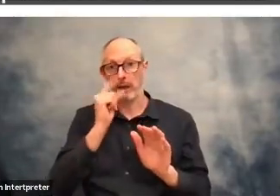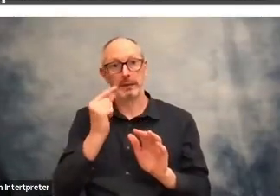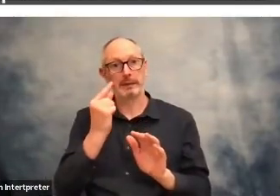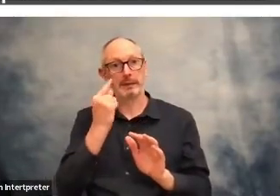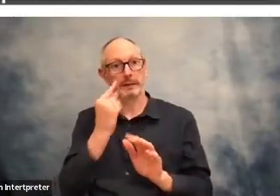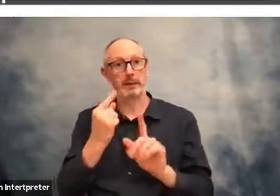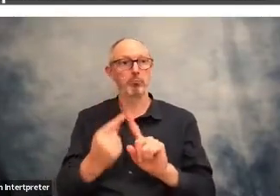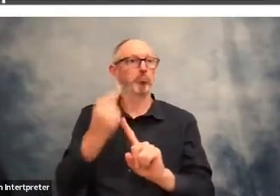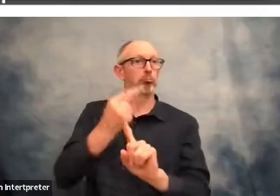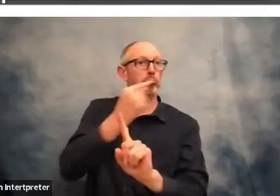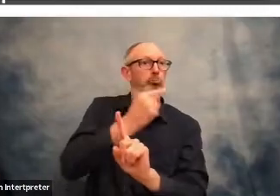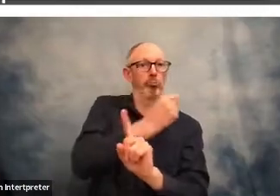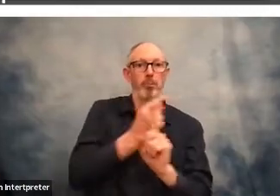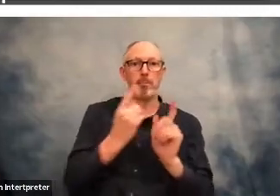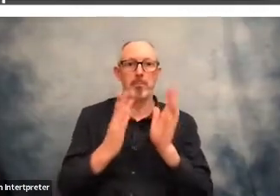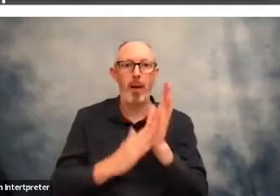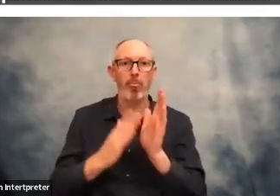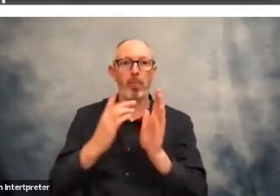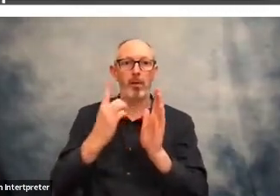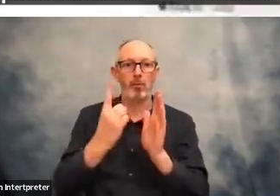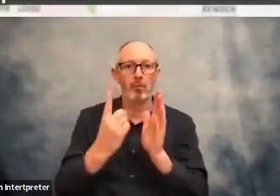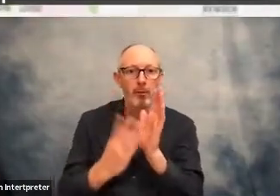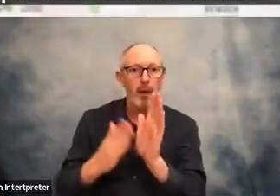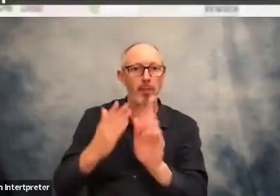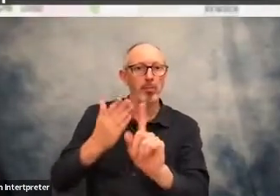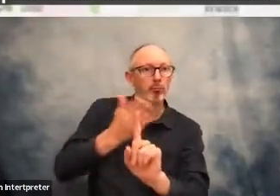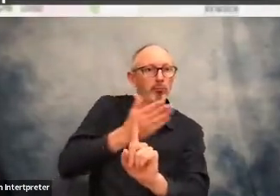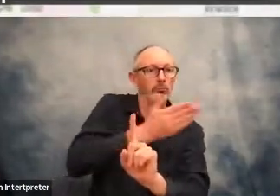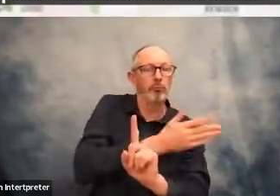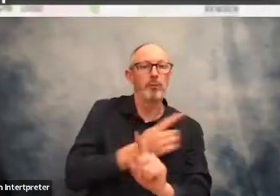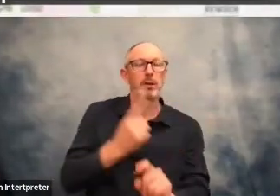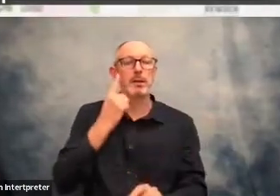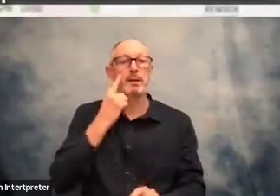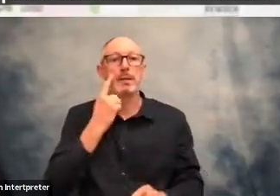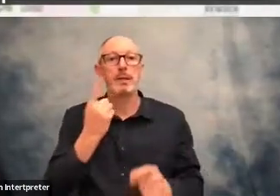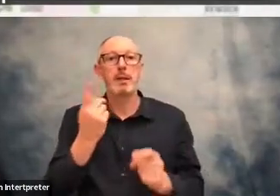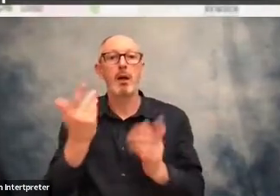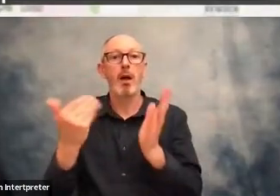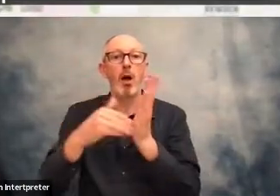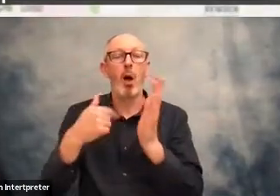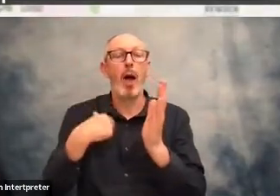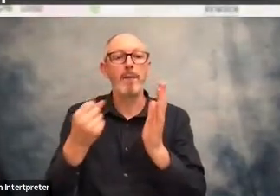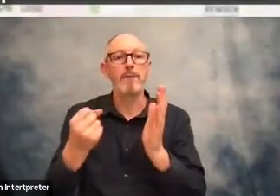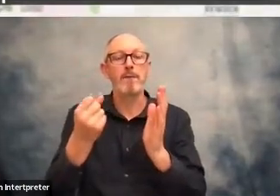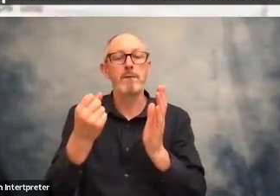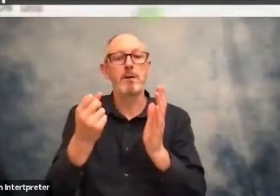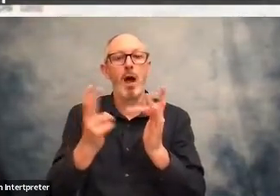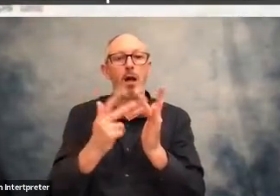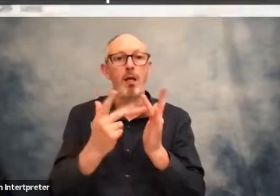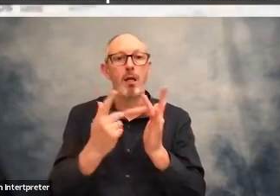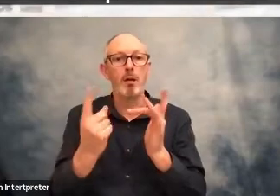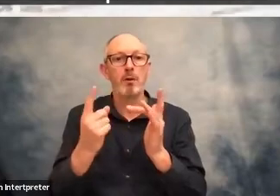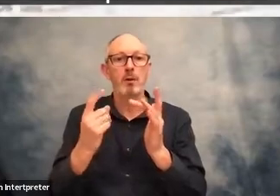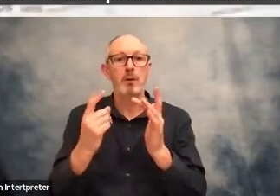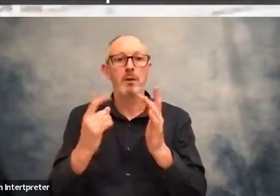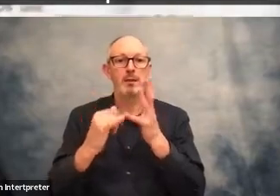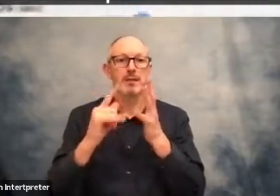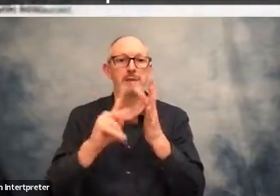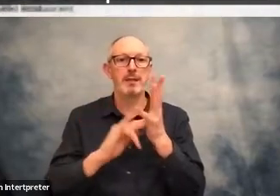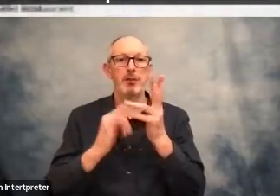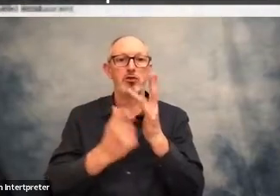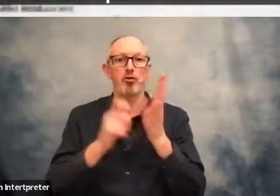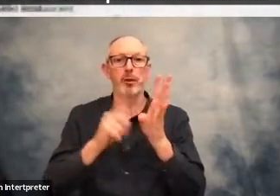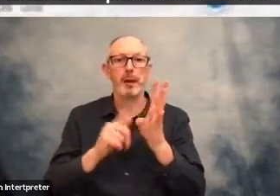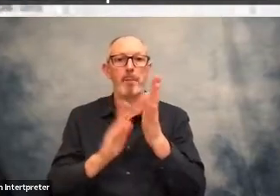months and days and see what's going on. We also have a sensory map that we are crowdsourcing with